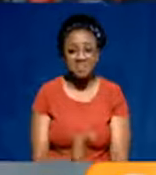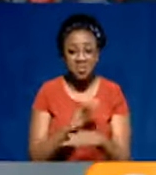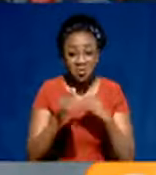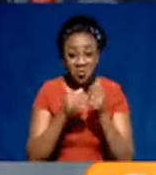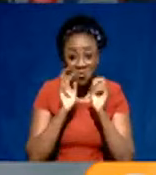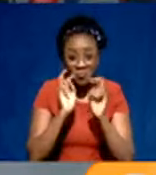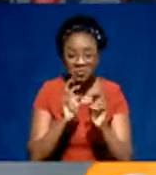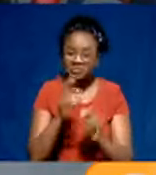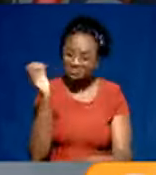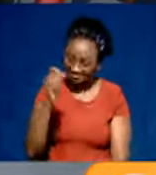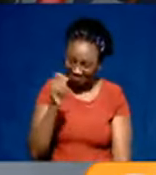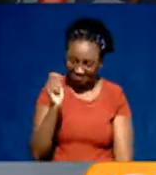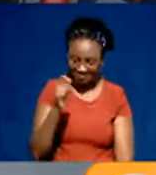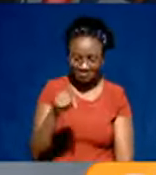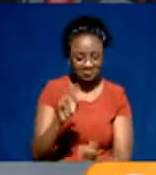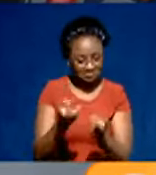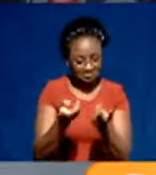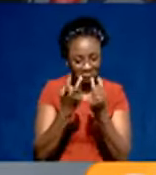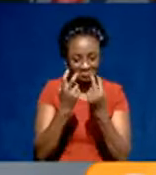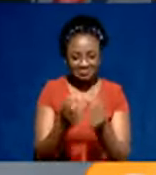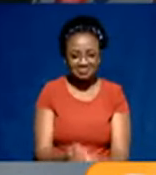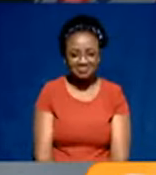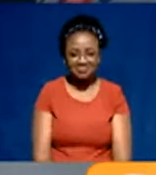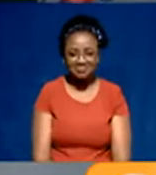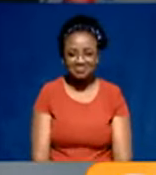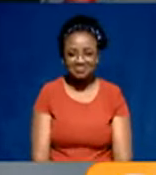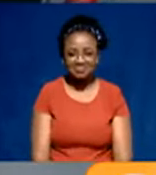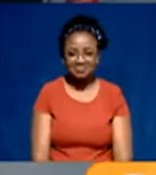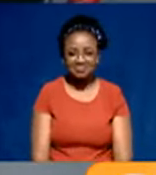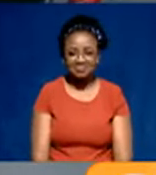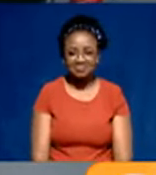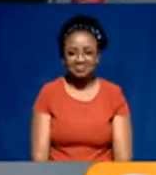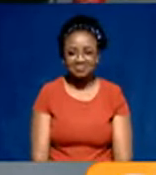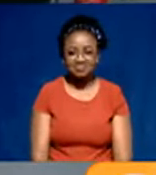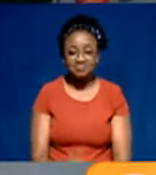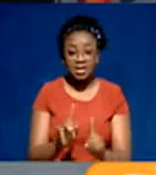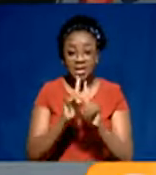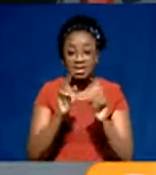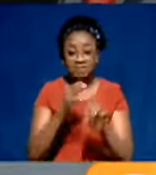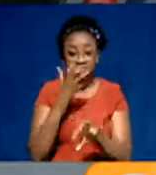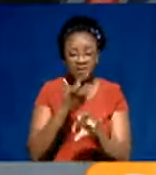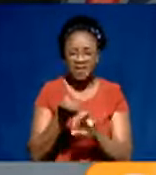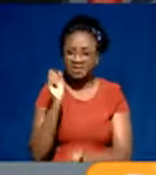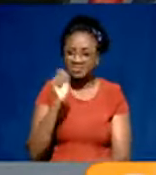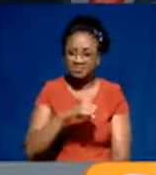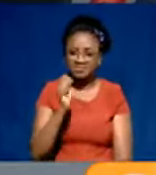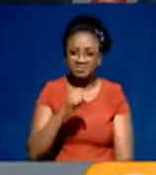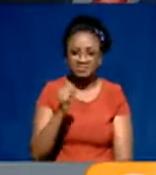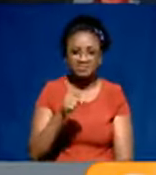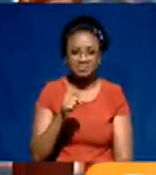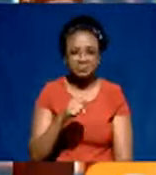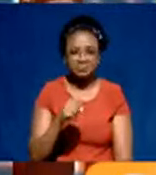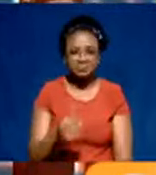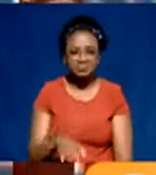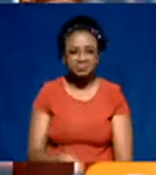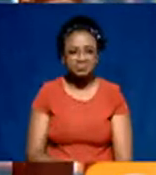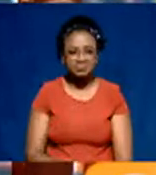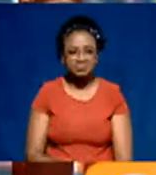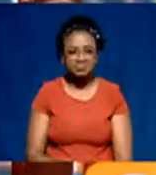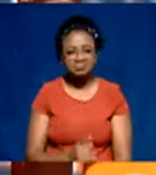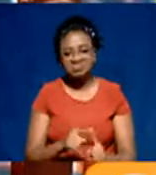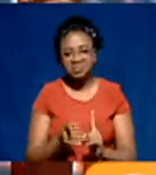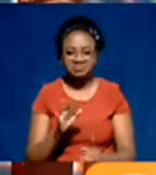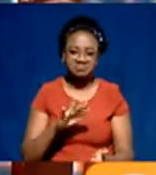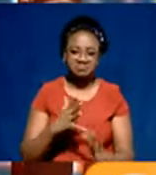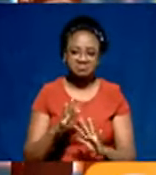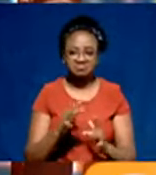you, I'm sure. Yes. Was it tough? Was the exam tough? Yes, for me, too, I can say it was fair. For